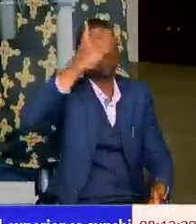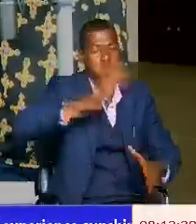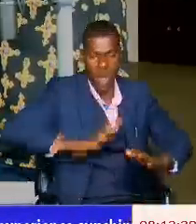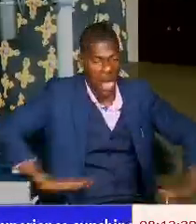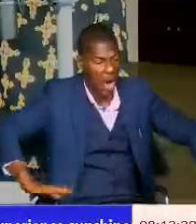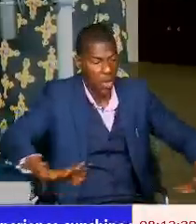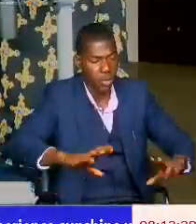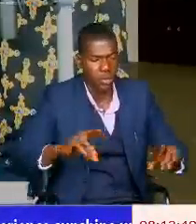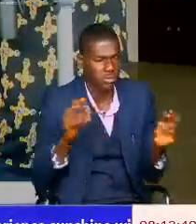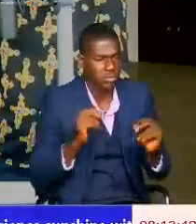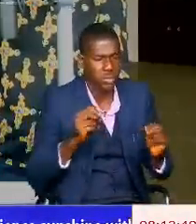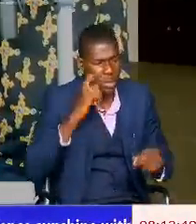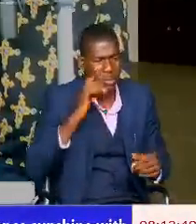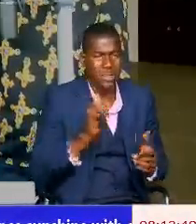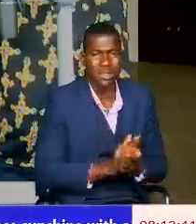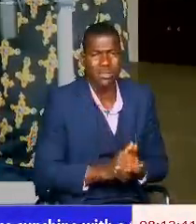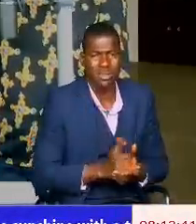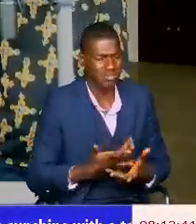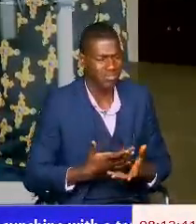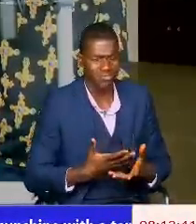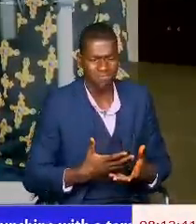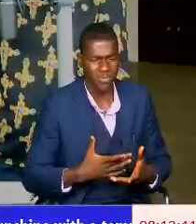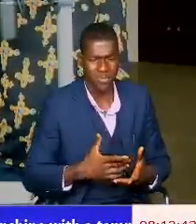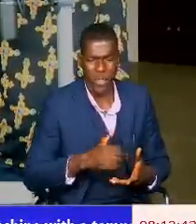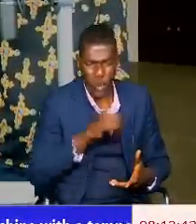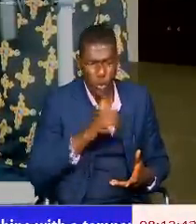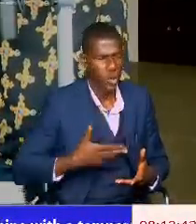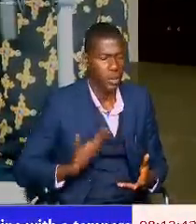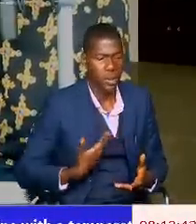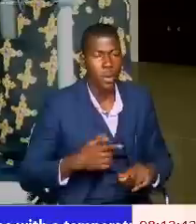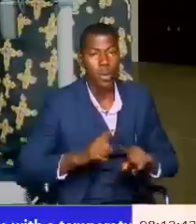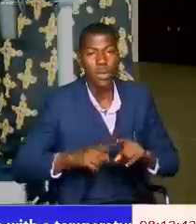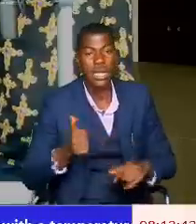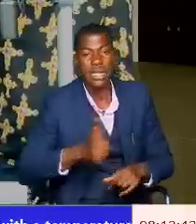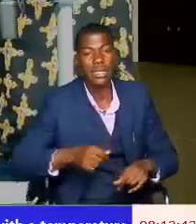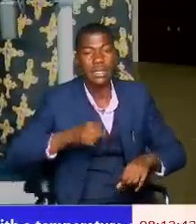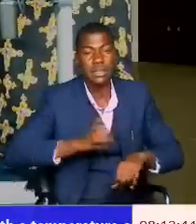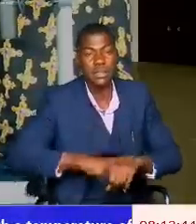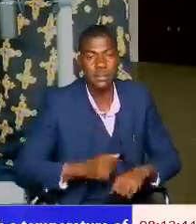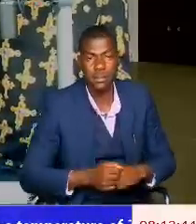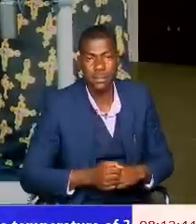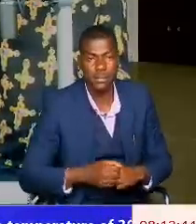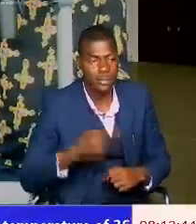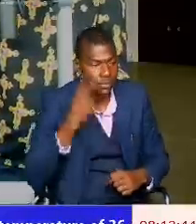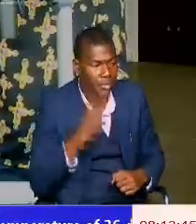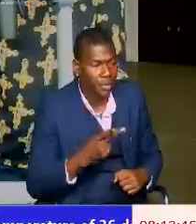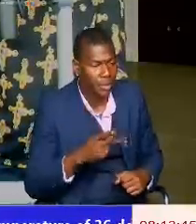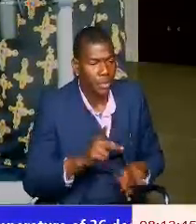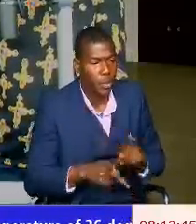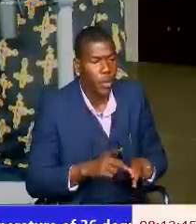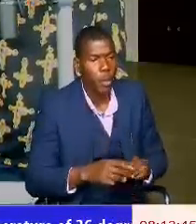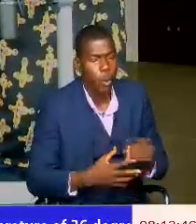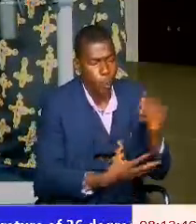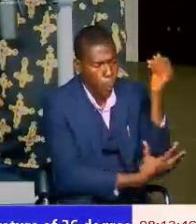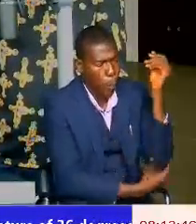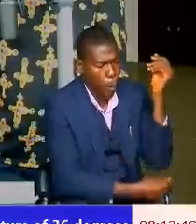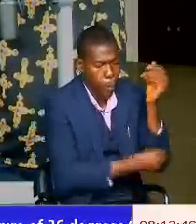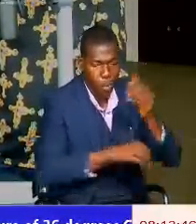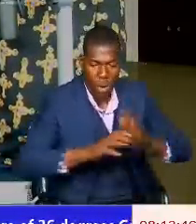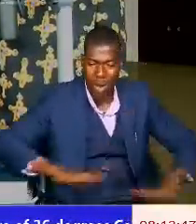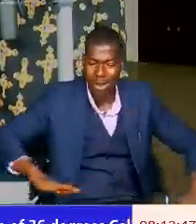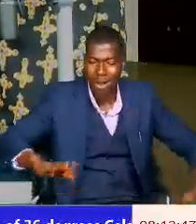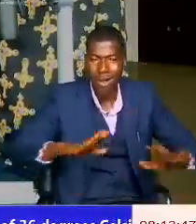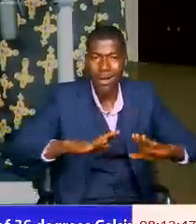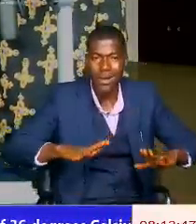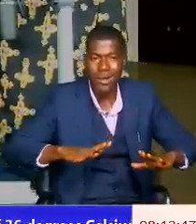Bill, I said then they smell around them. But anytime where you see vice president, the star boy, the bulletproof, anytime where you see her in the